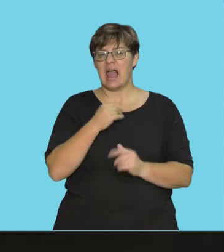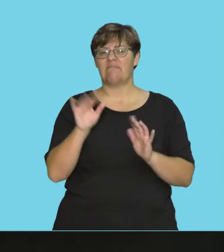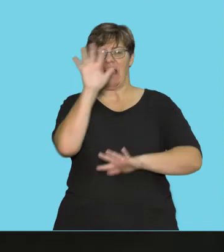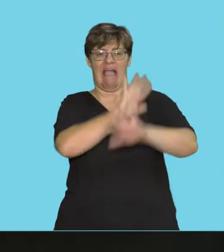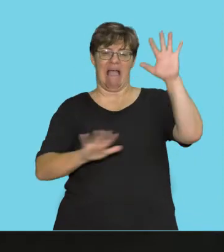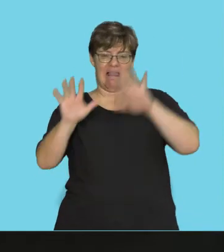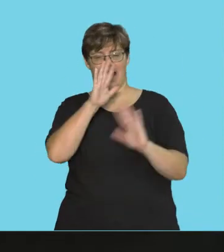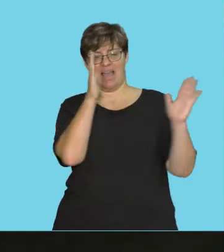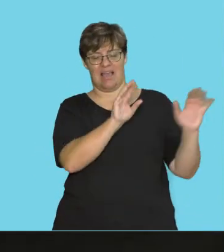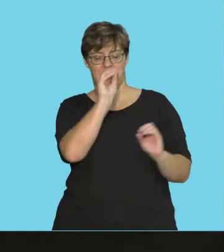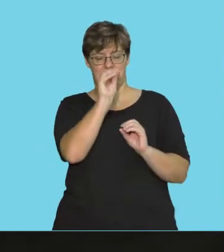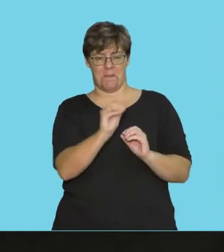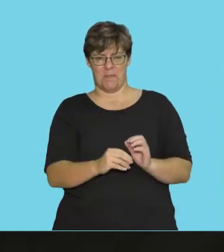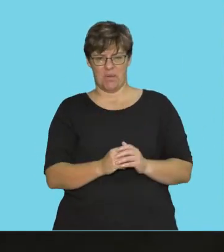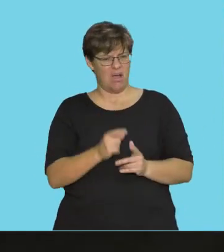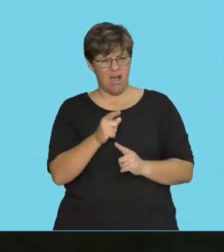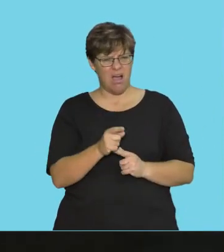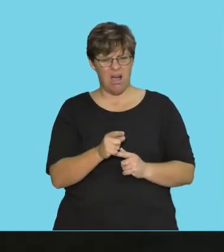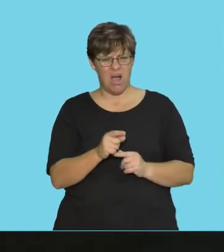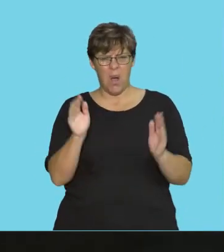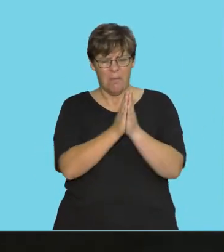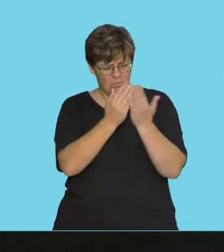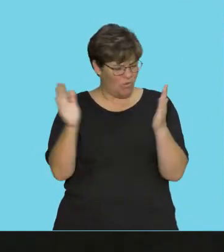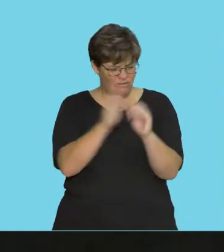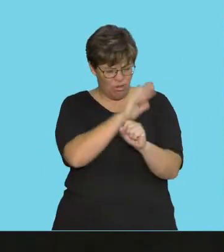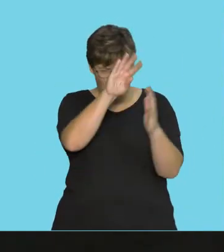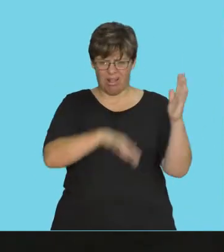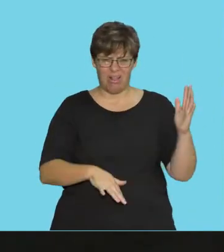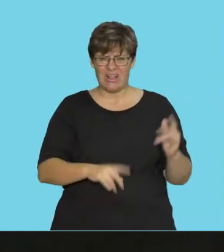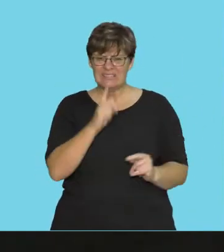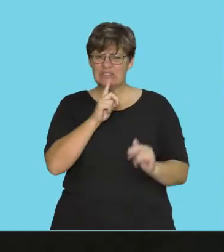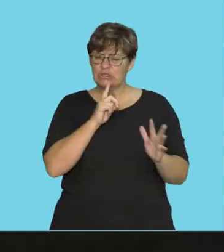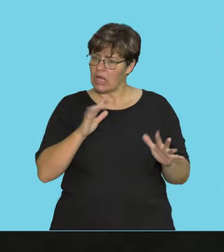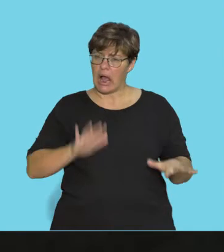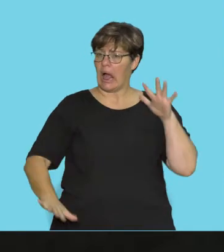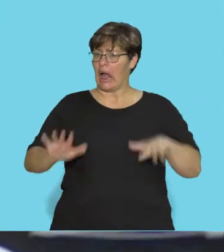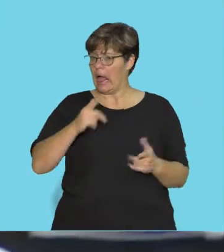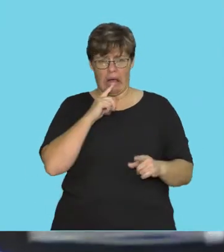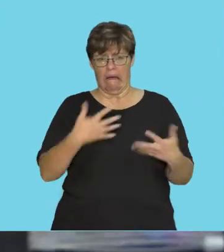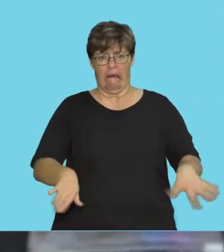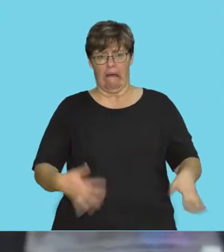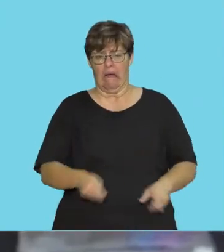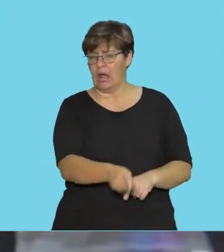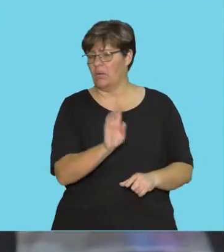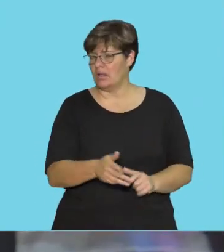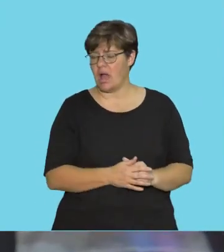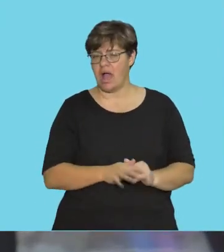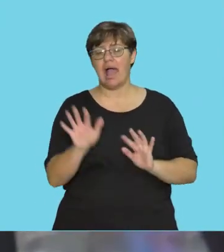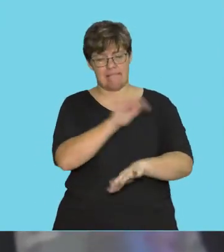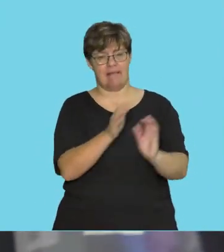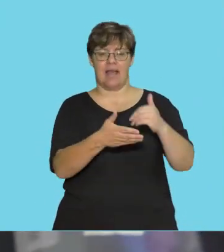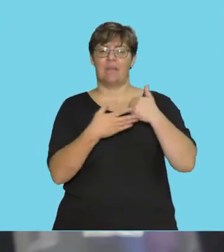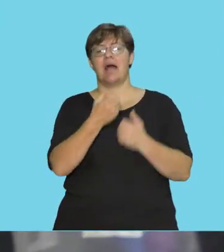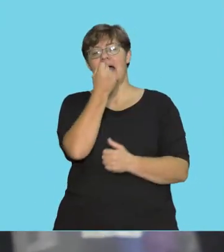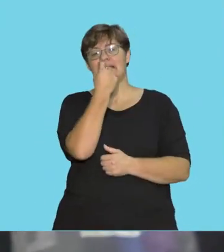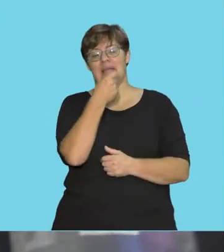love using color when I study. All right, but you've written all over your book. I think that'll freak out quite a few teachers. But I think the color